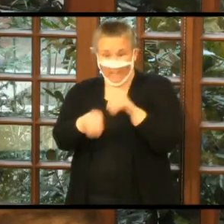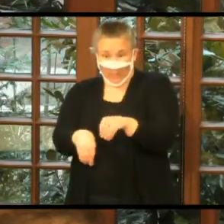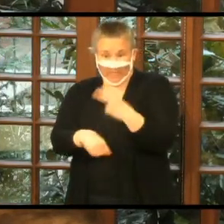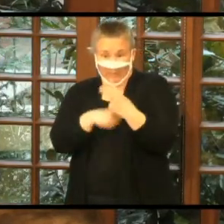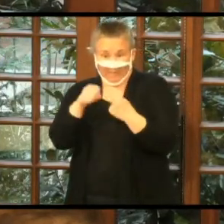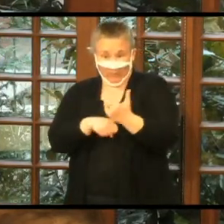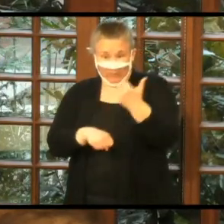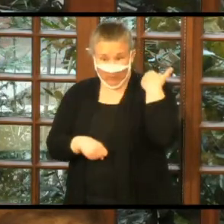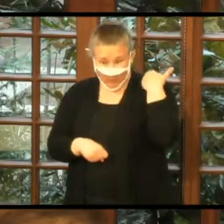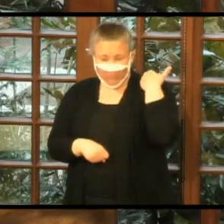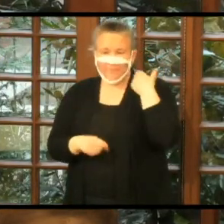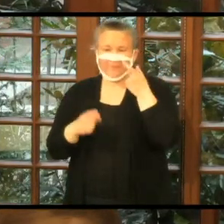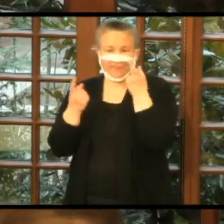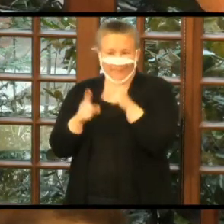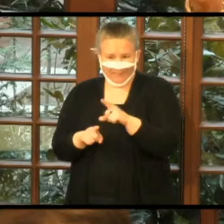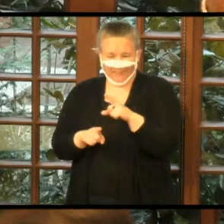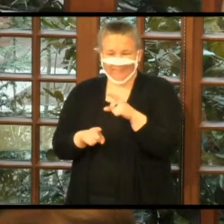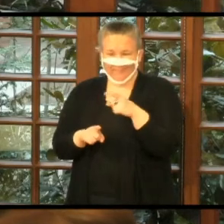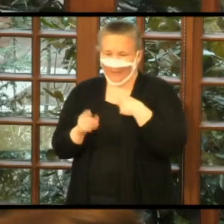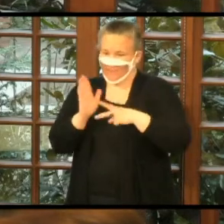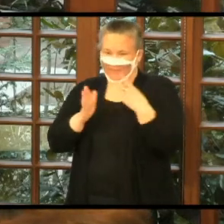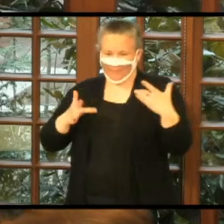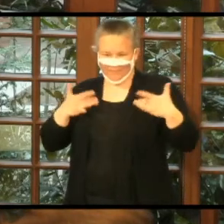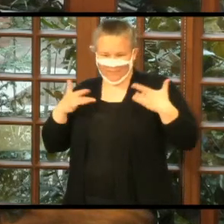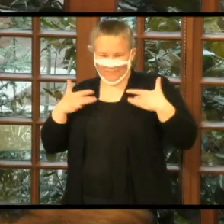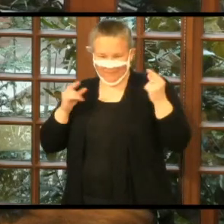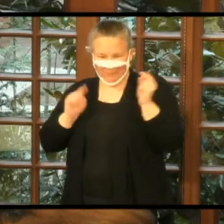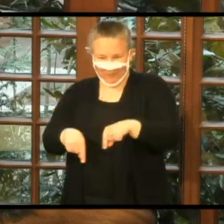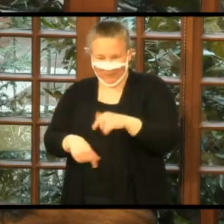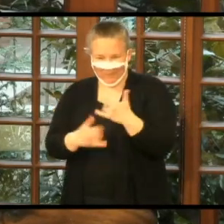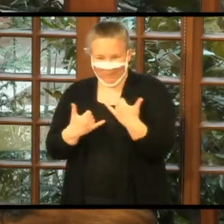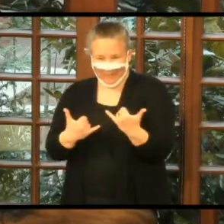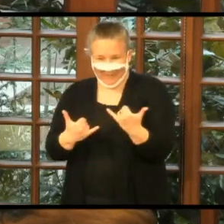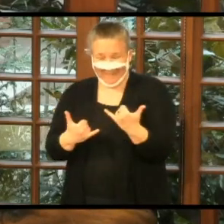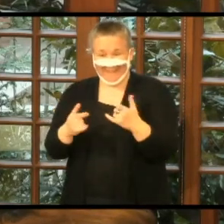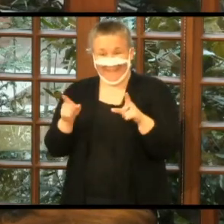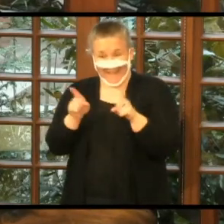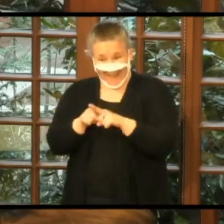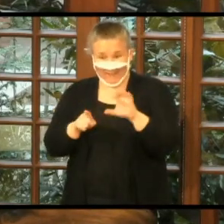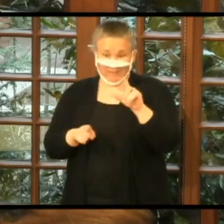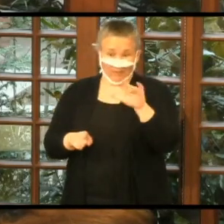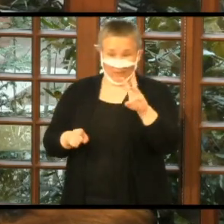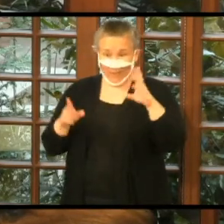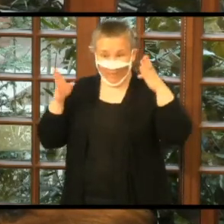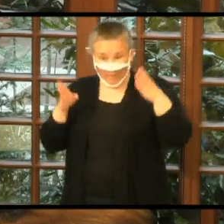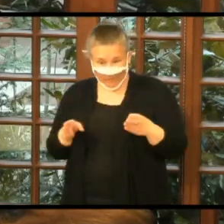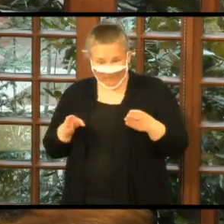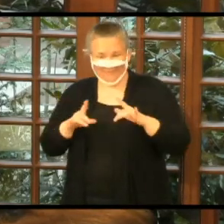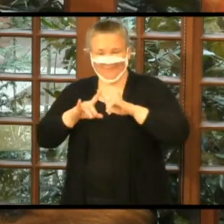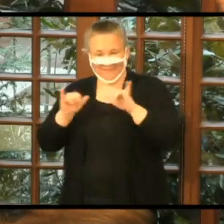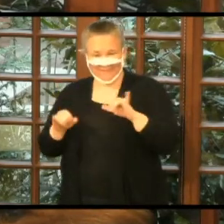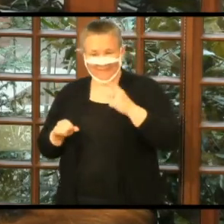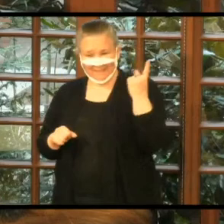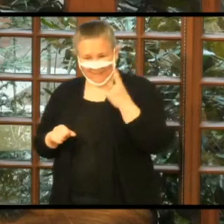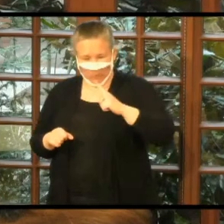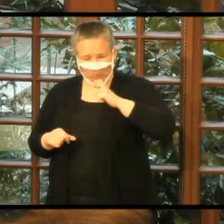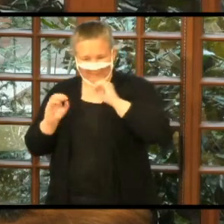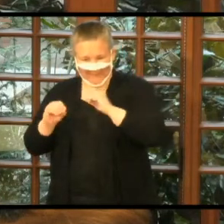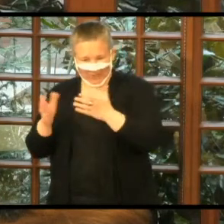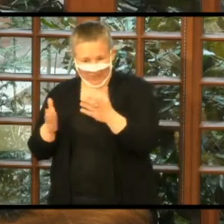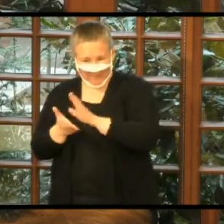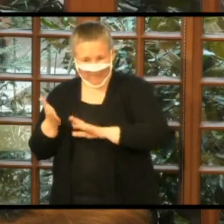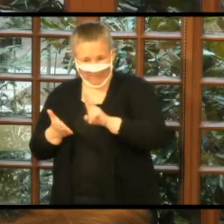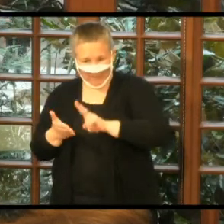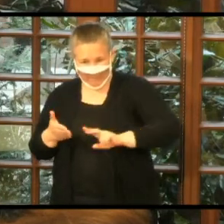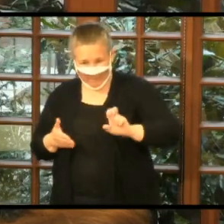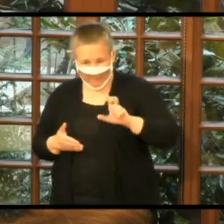years ago. I'm doubly excited to be here today as a Claw person and also as somebody who teaches here at Penn, and